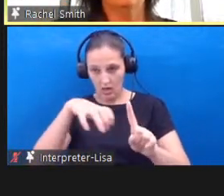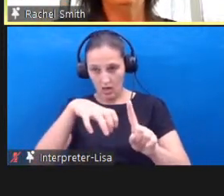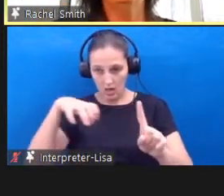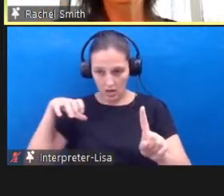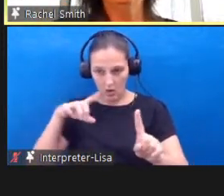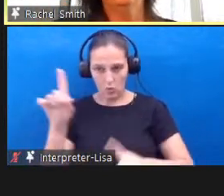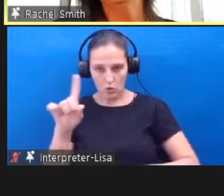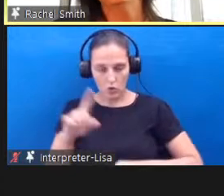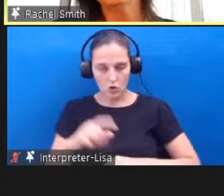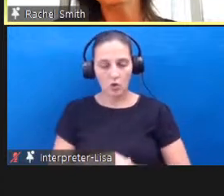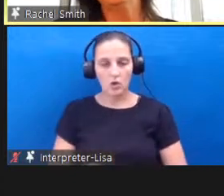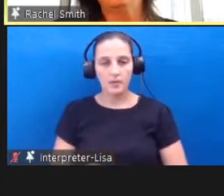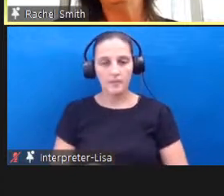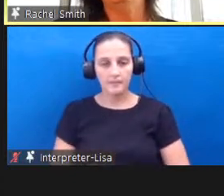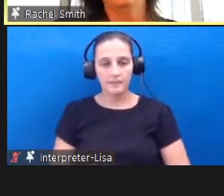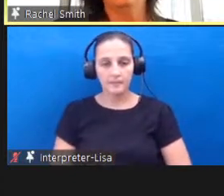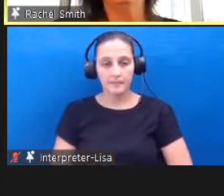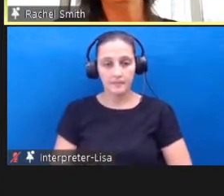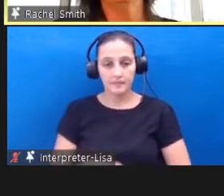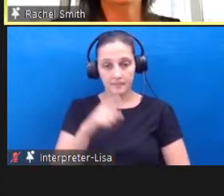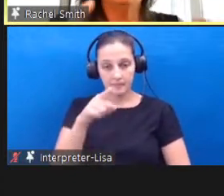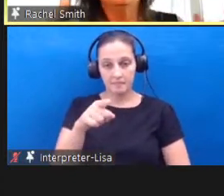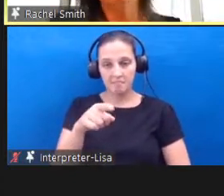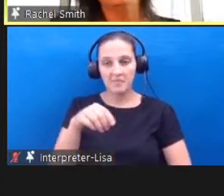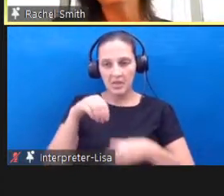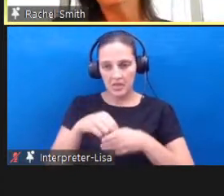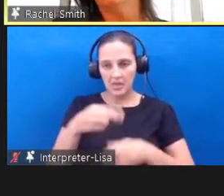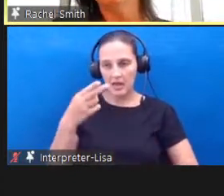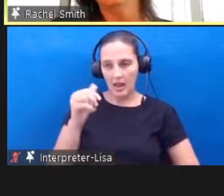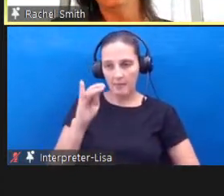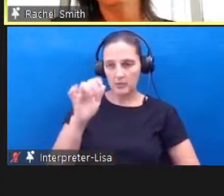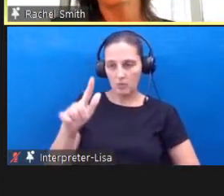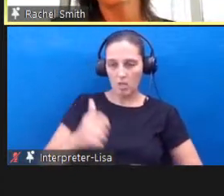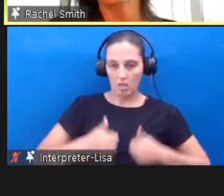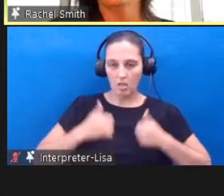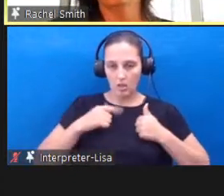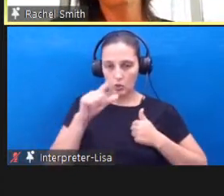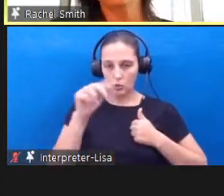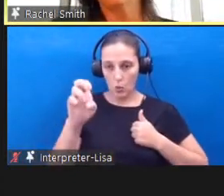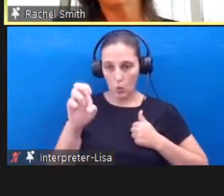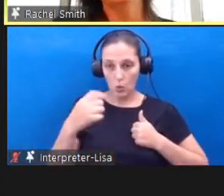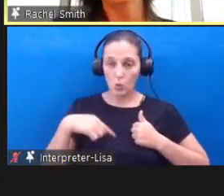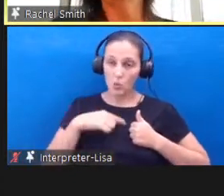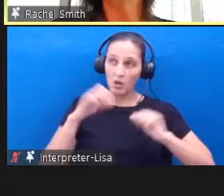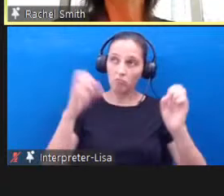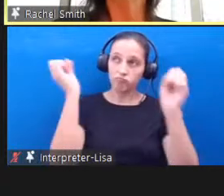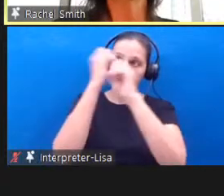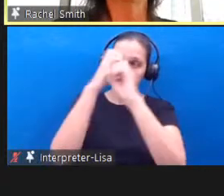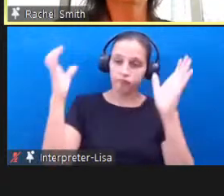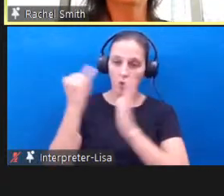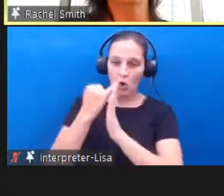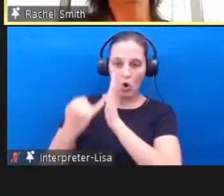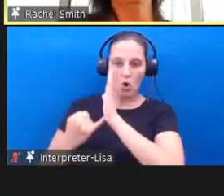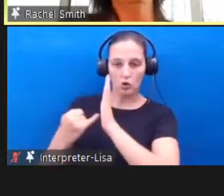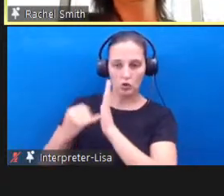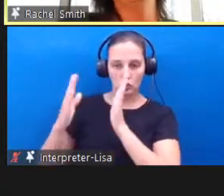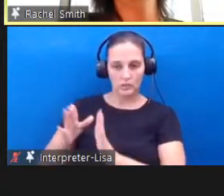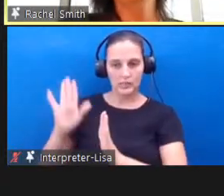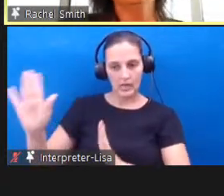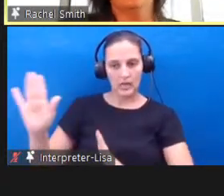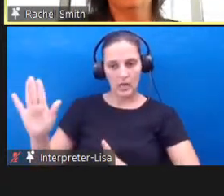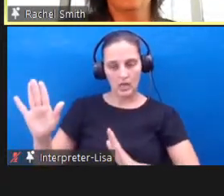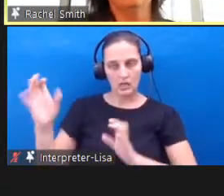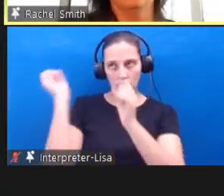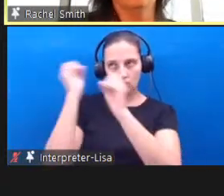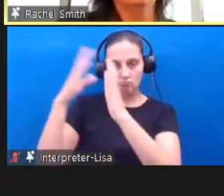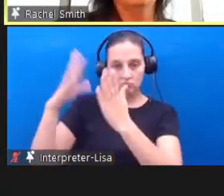have a terrestrial planet in the habitable zone. So we can imagine, and artistic renderings, just imagine the surfaces, and maybe